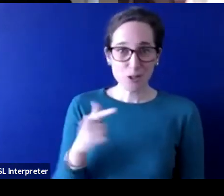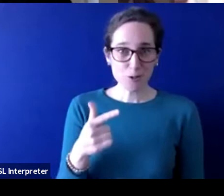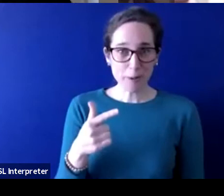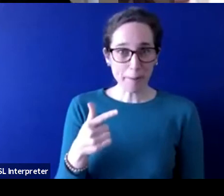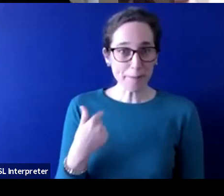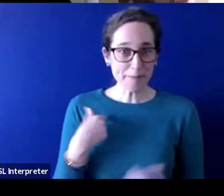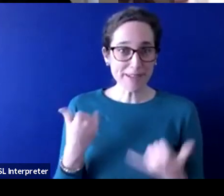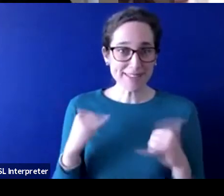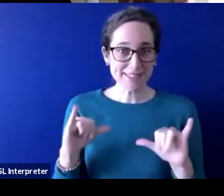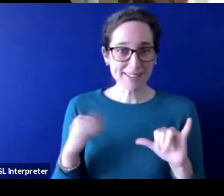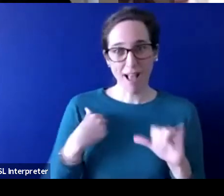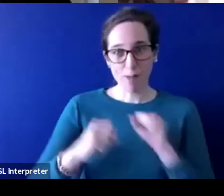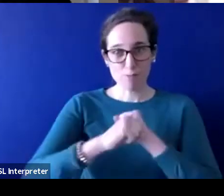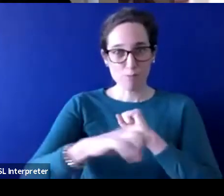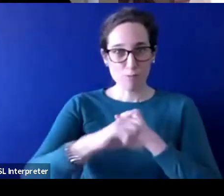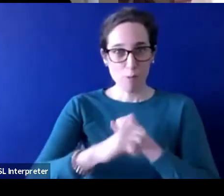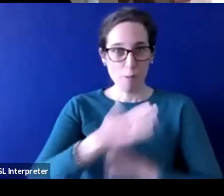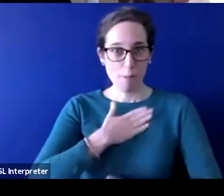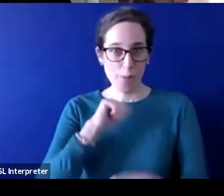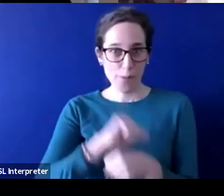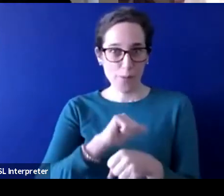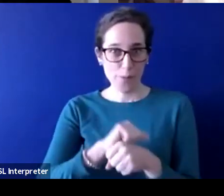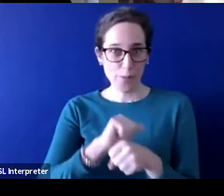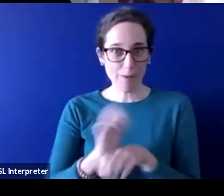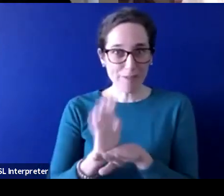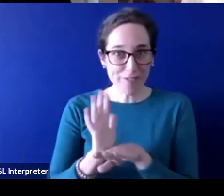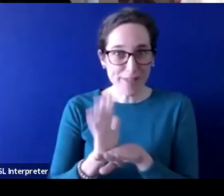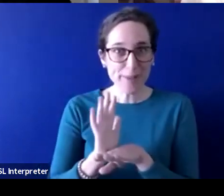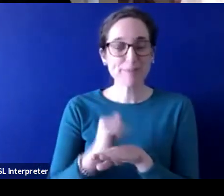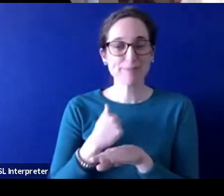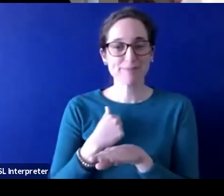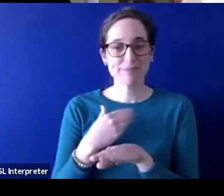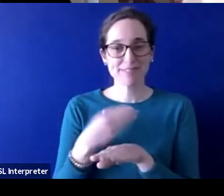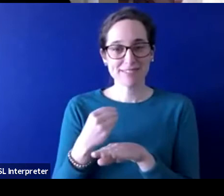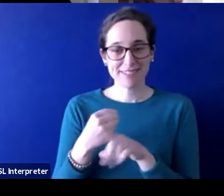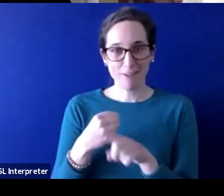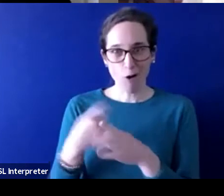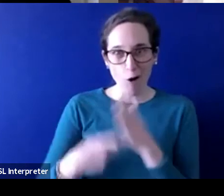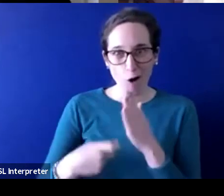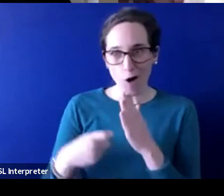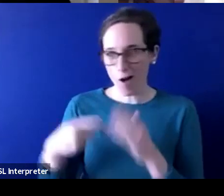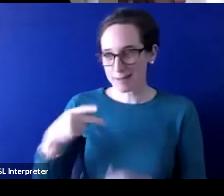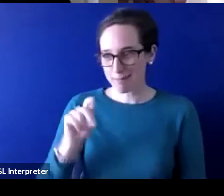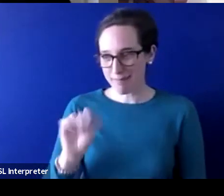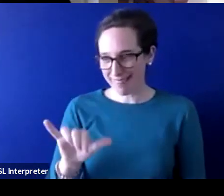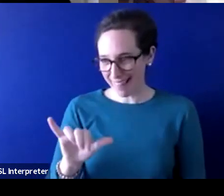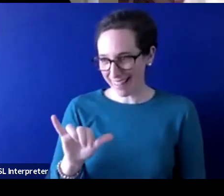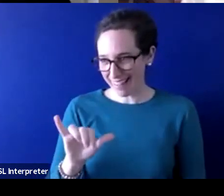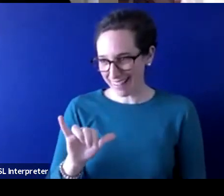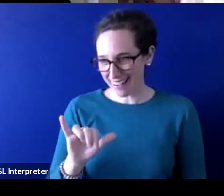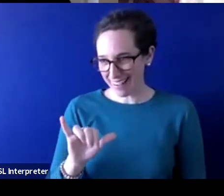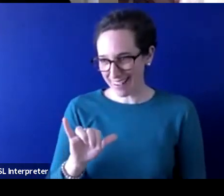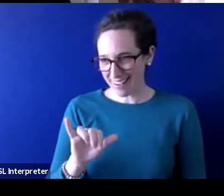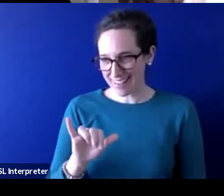what I'm promoting like my stuff for like films and everything, like cosplay. But there's some things like I'm